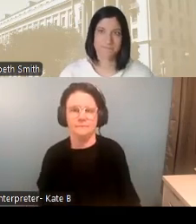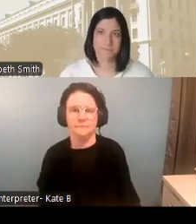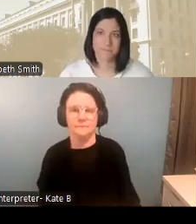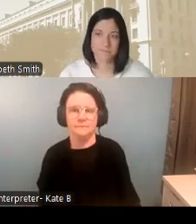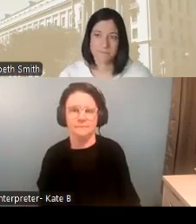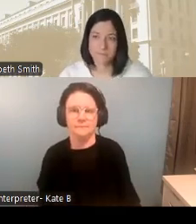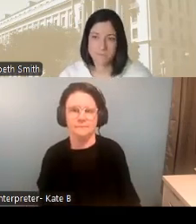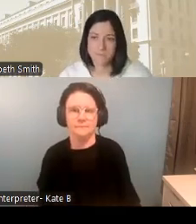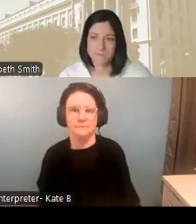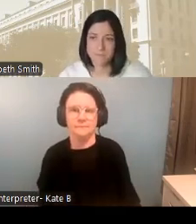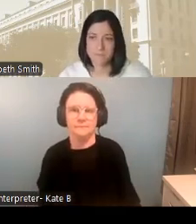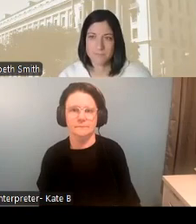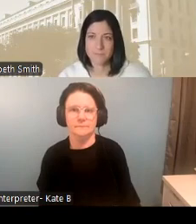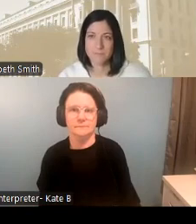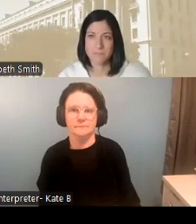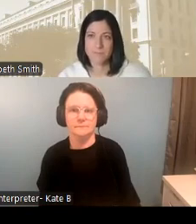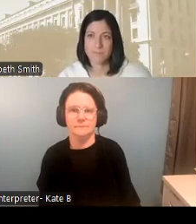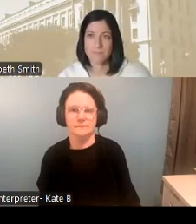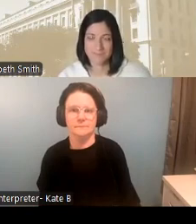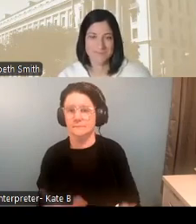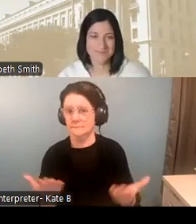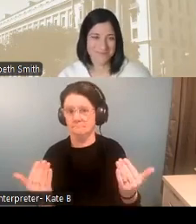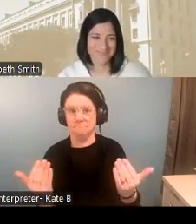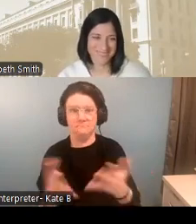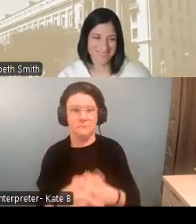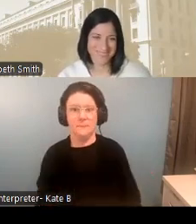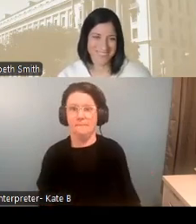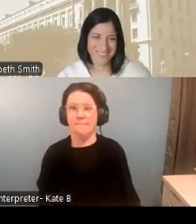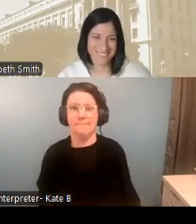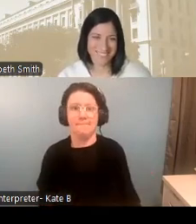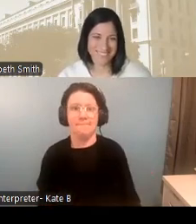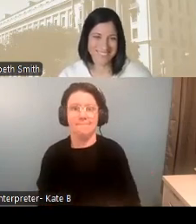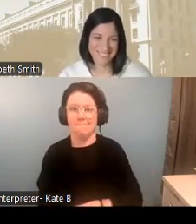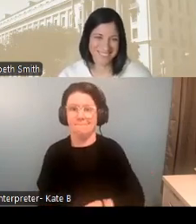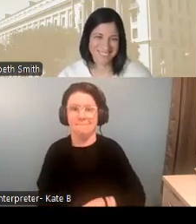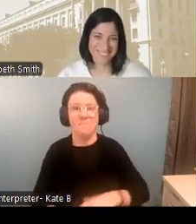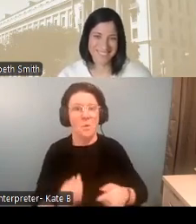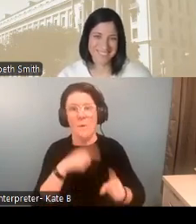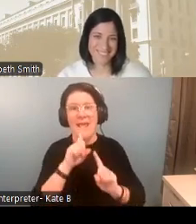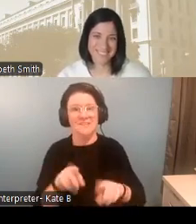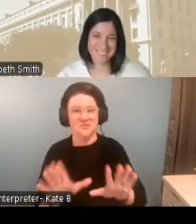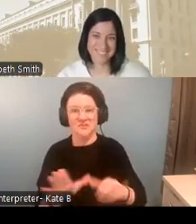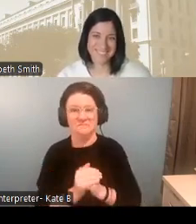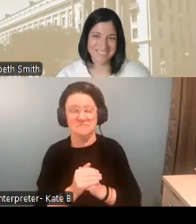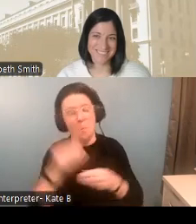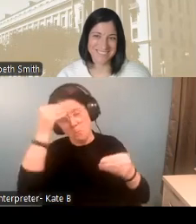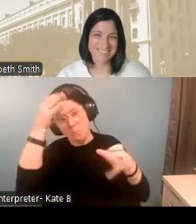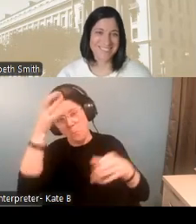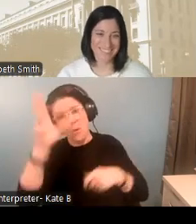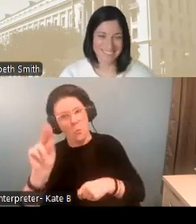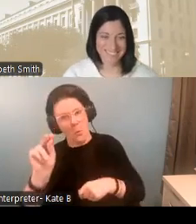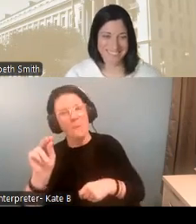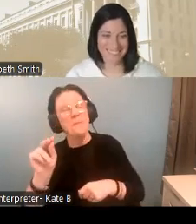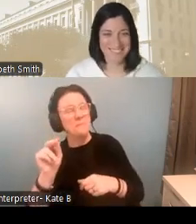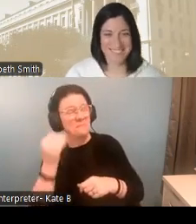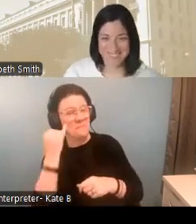Let's see what else. Feel free to ask. Doesn't matter. We're here to answer. We may not know all of the answers, but we're happy to